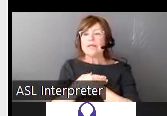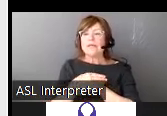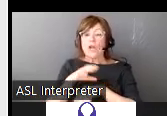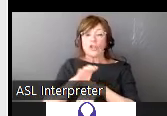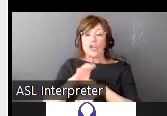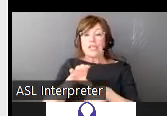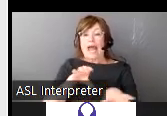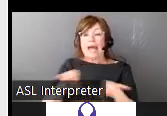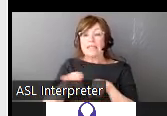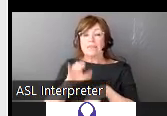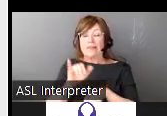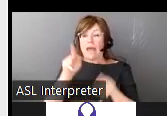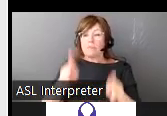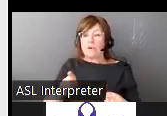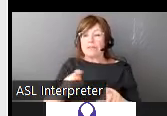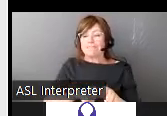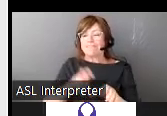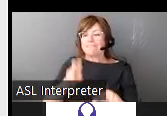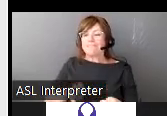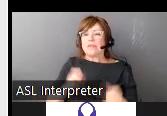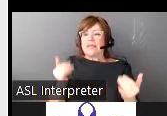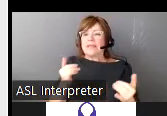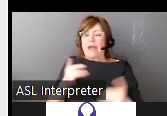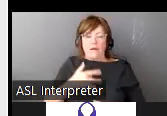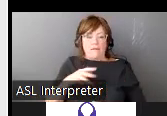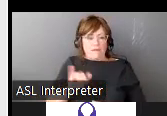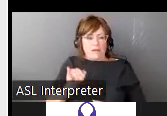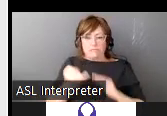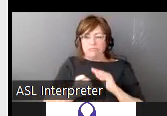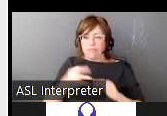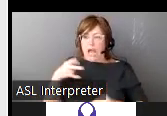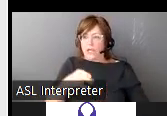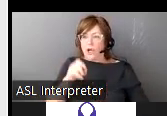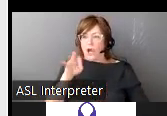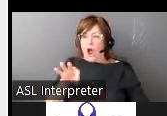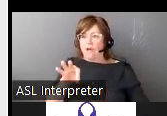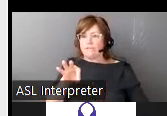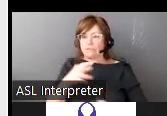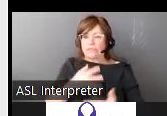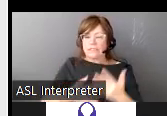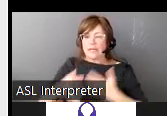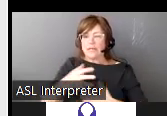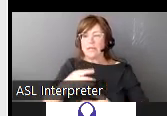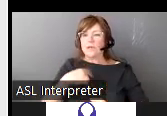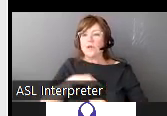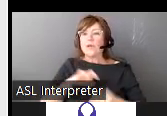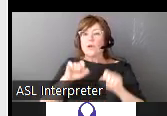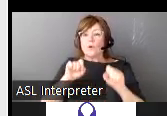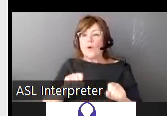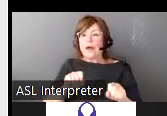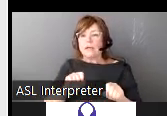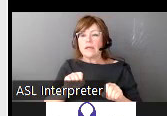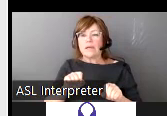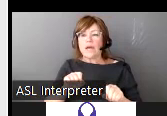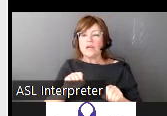church. Then the person feels like they have been cut off from society. For us, we can do everything through a message on